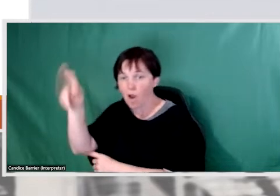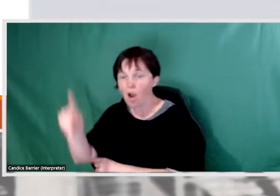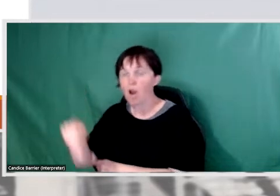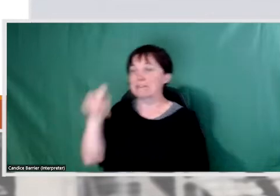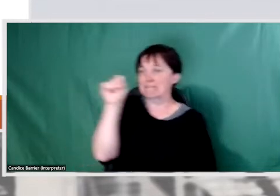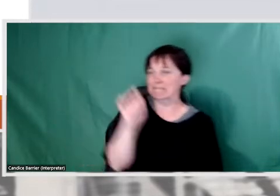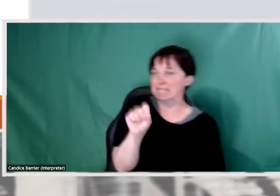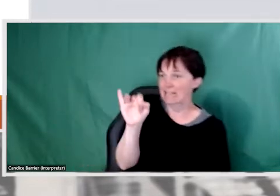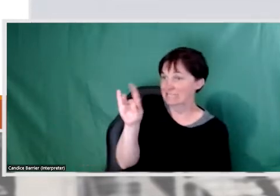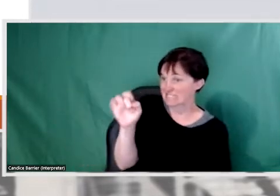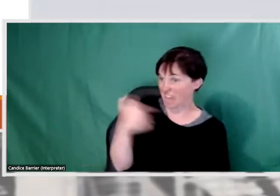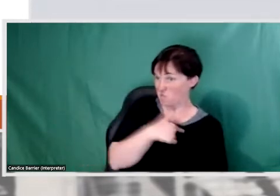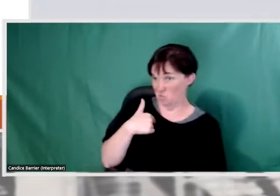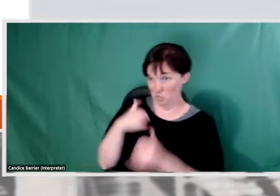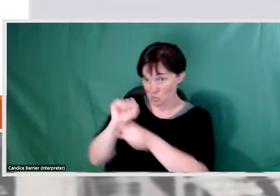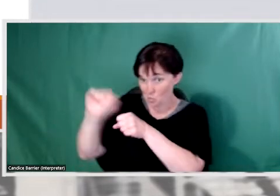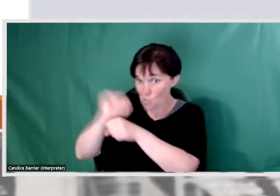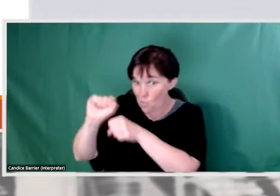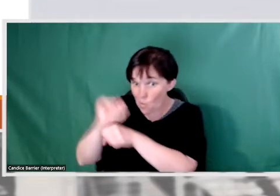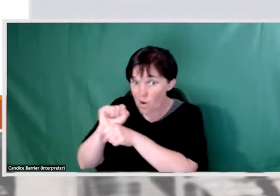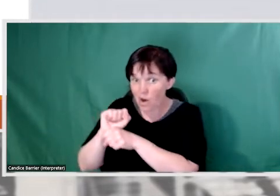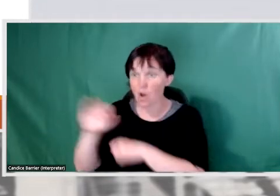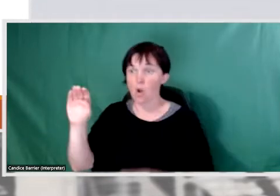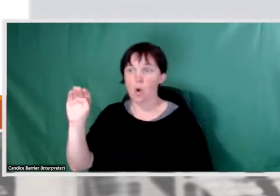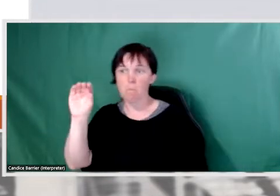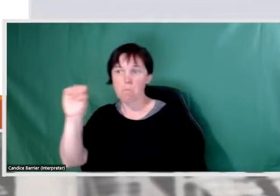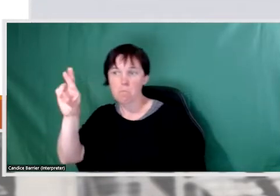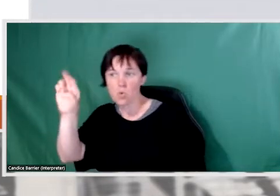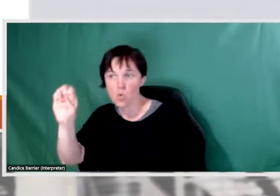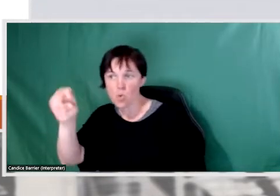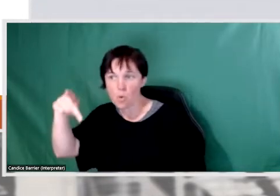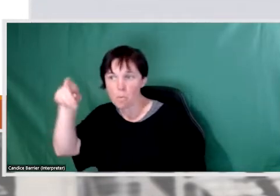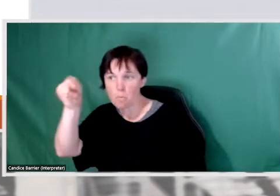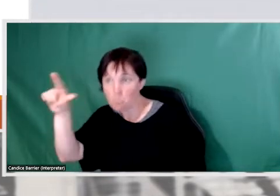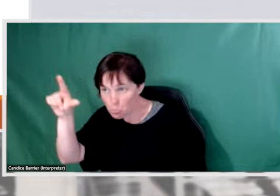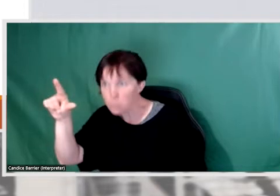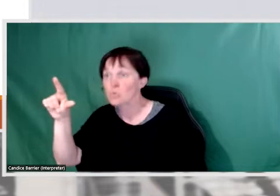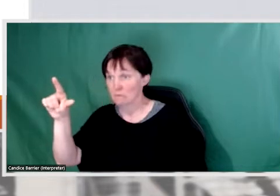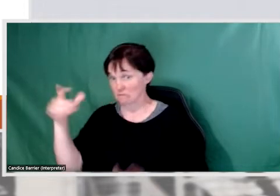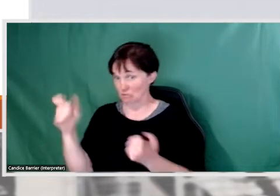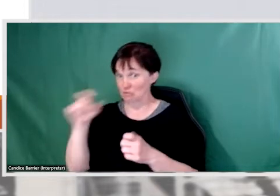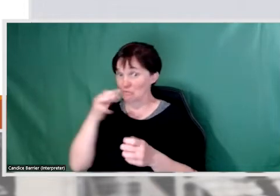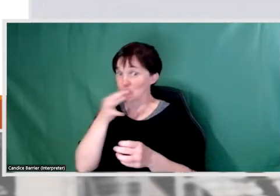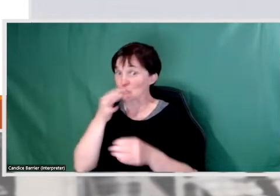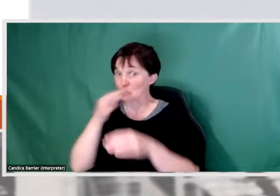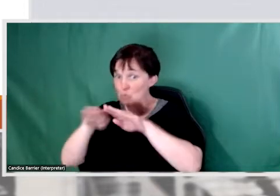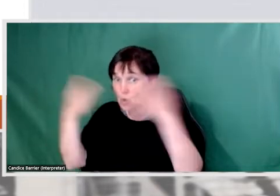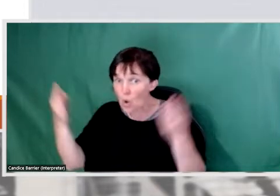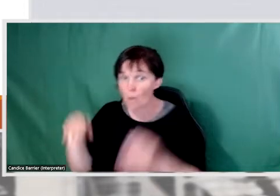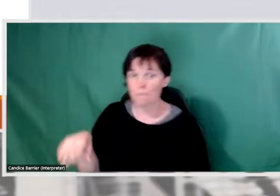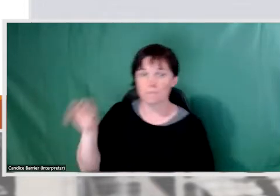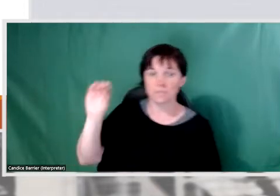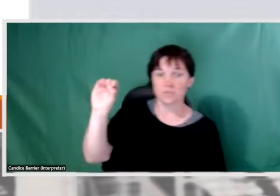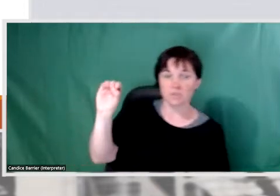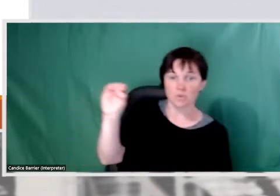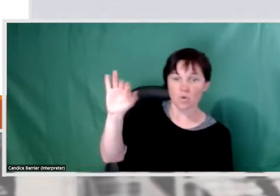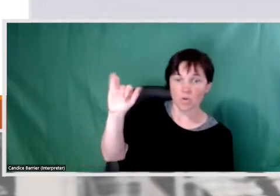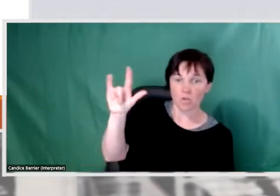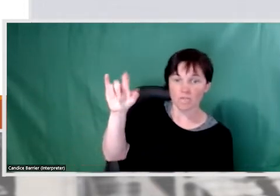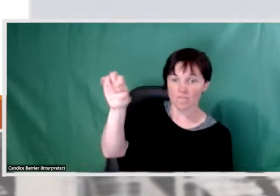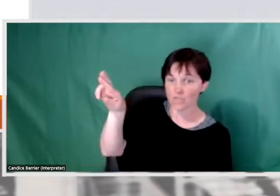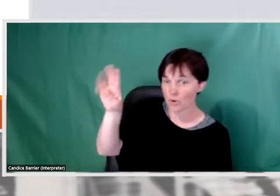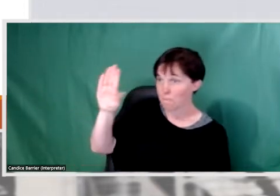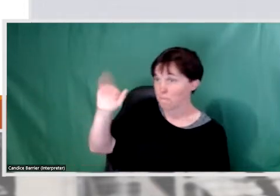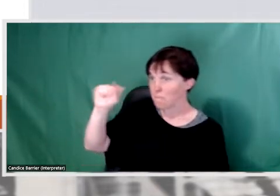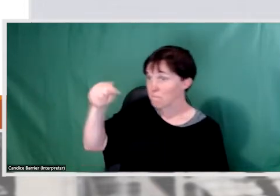of, Moore Pool, which will be opening this year, and improvements that will be coming very soon to the Oliver Bathhouse. Those are what